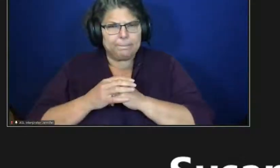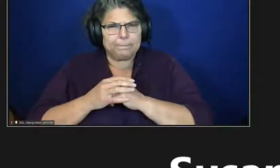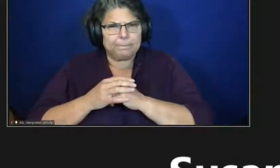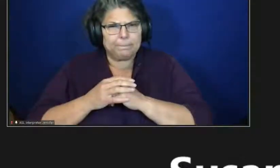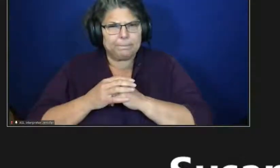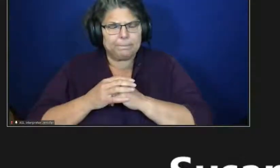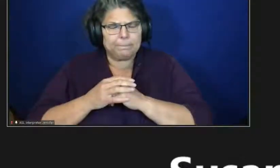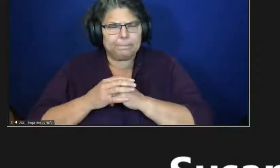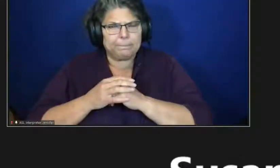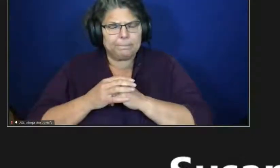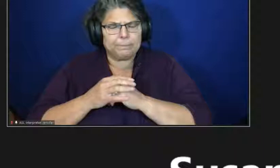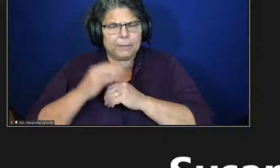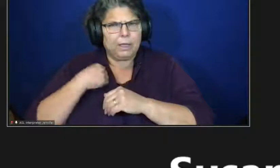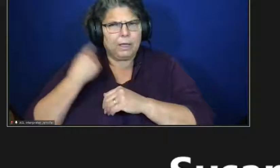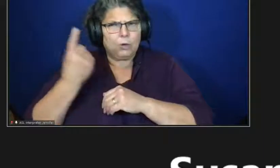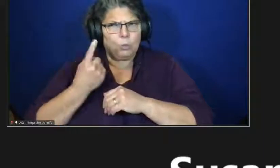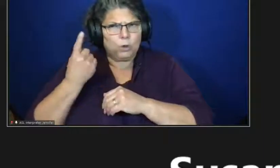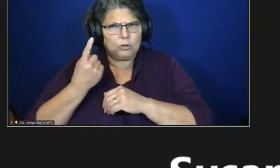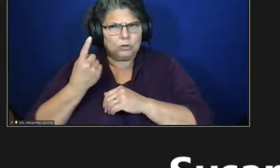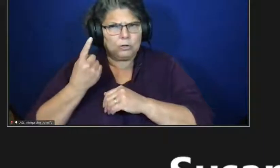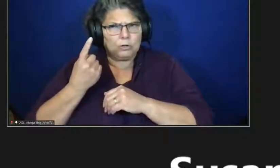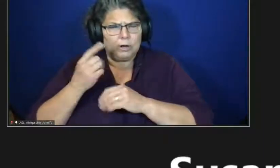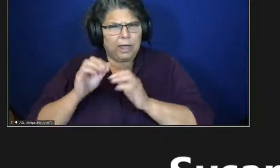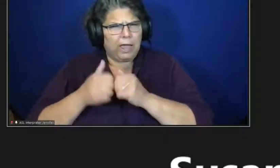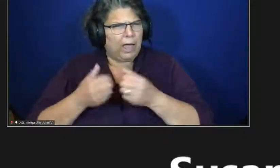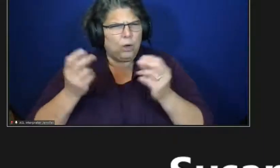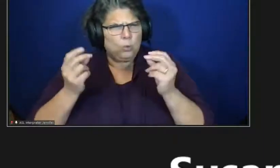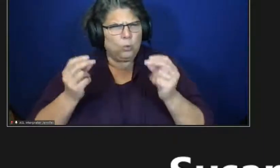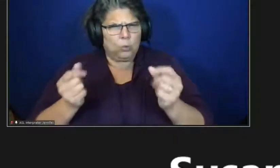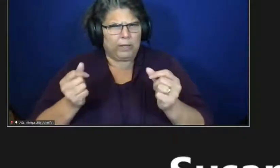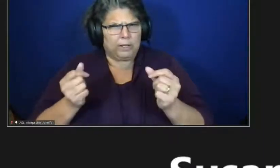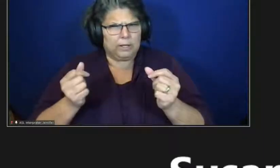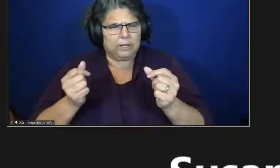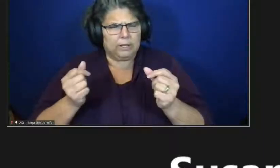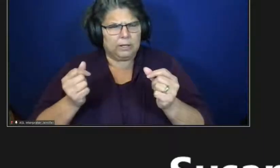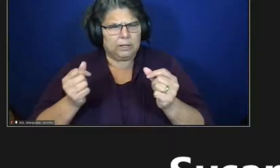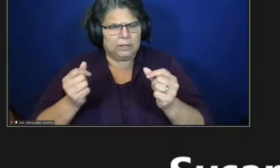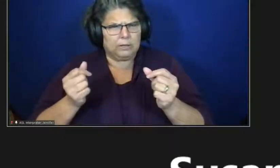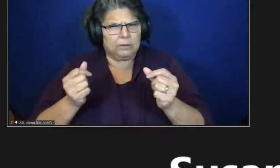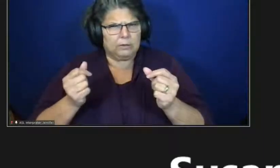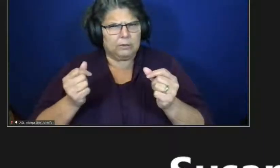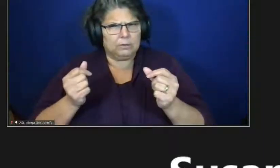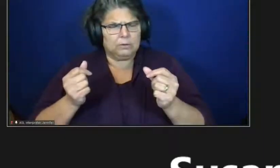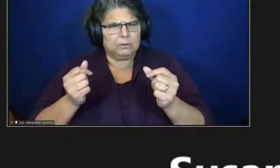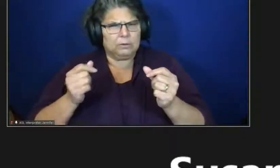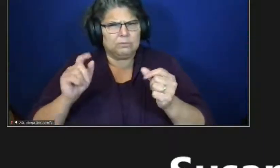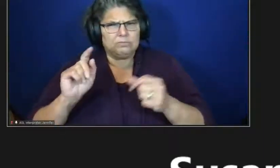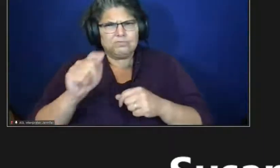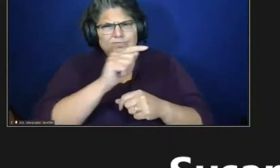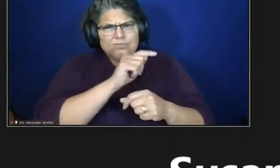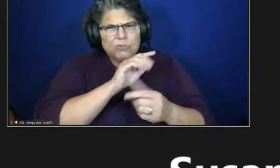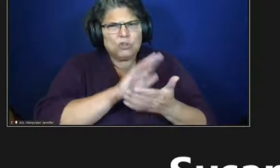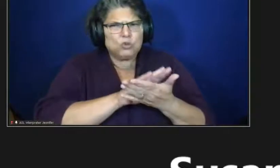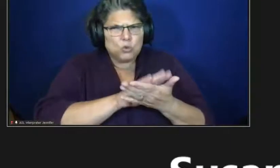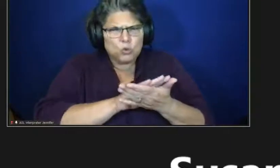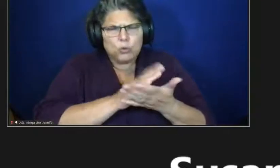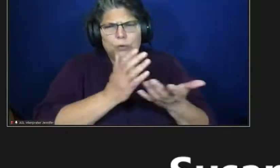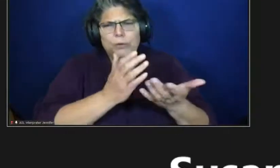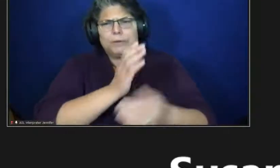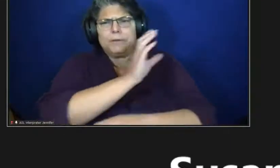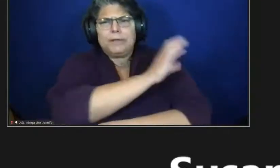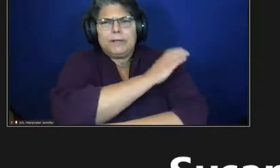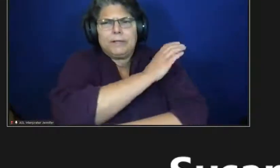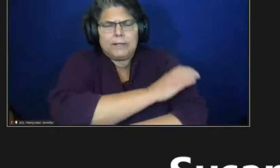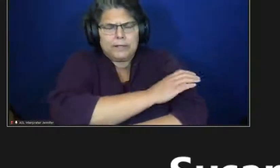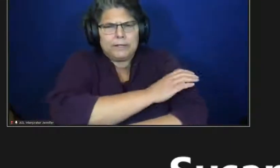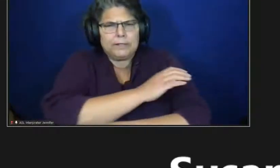And I just wondered how quickly the schools, clinics, and the rest